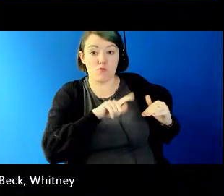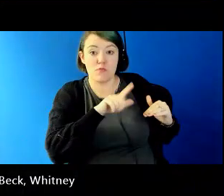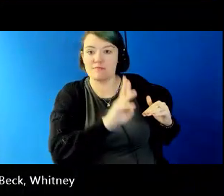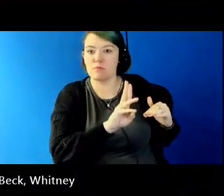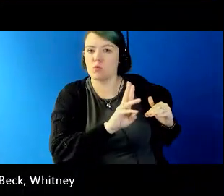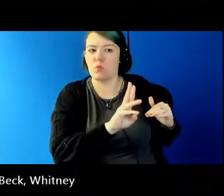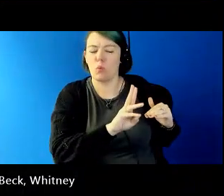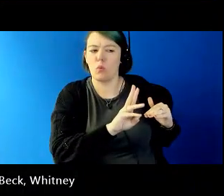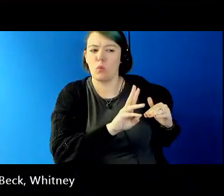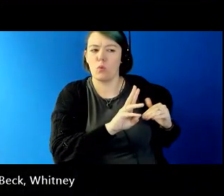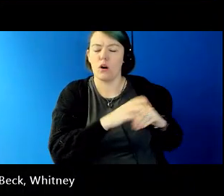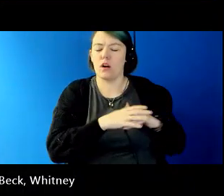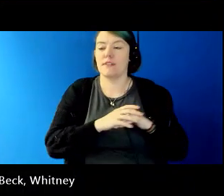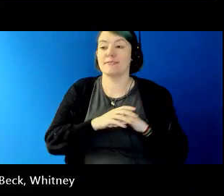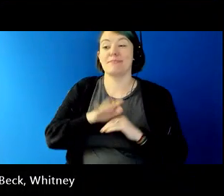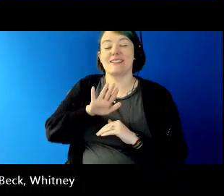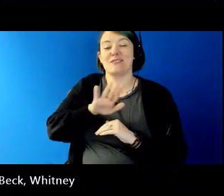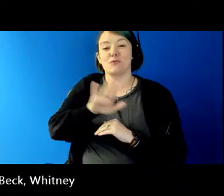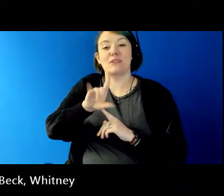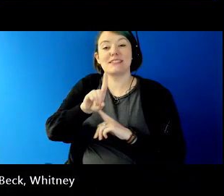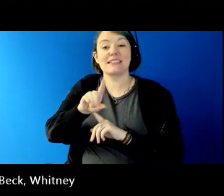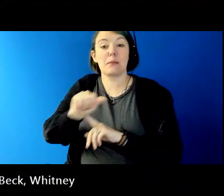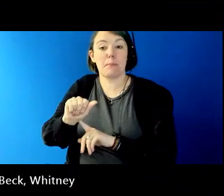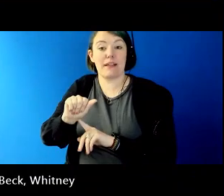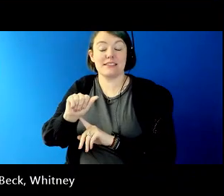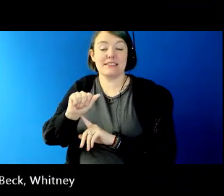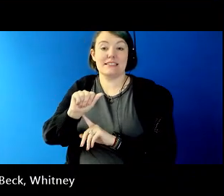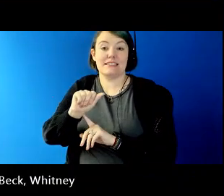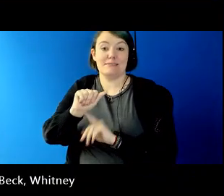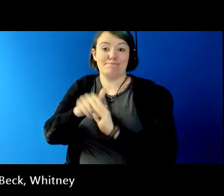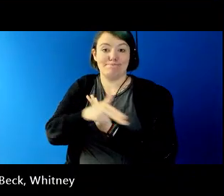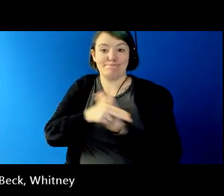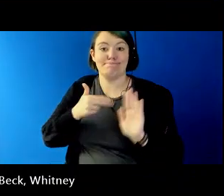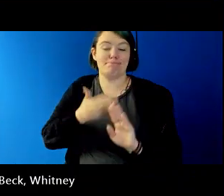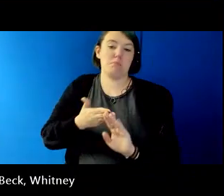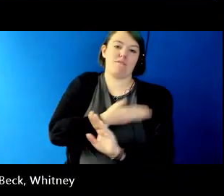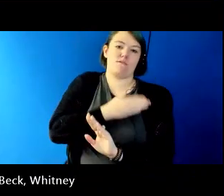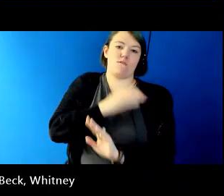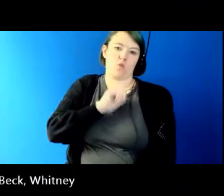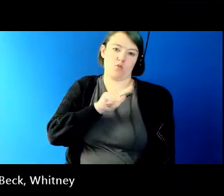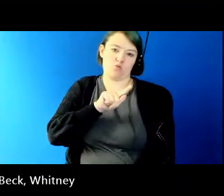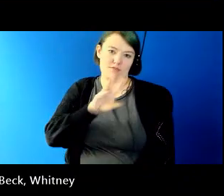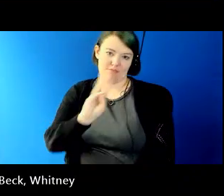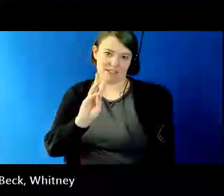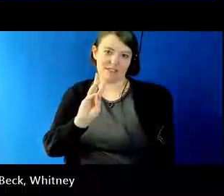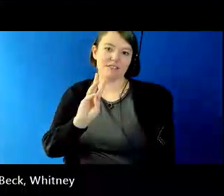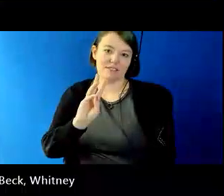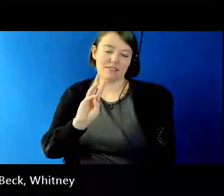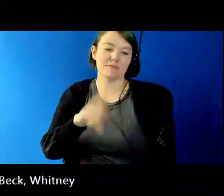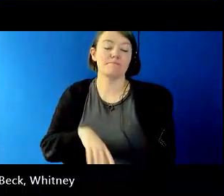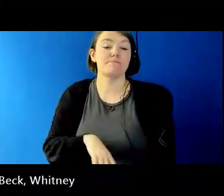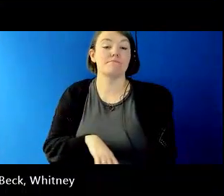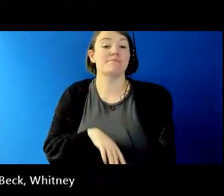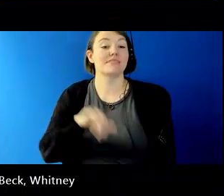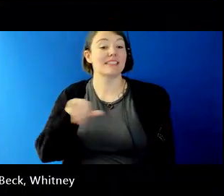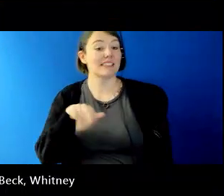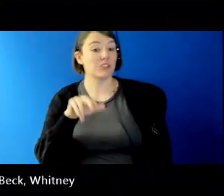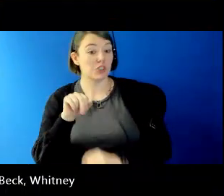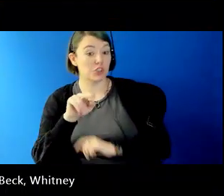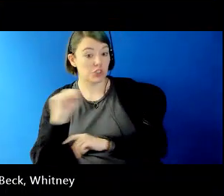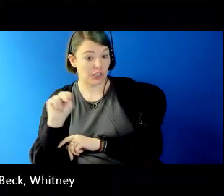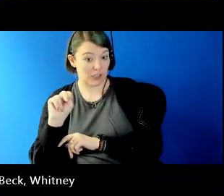26 as long as your condition was onset before they turn 26. Starting January, the eligibility will increase to